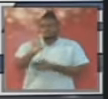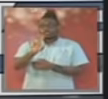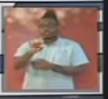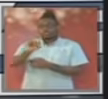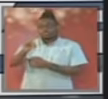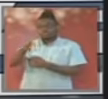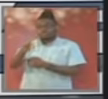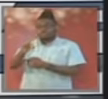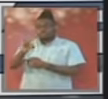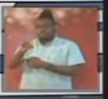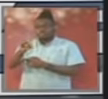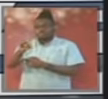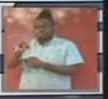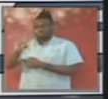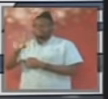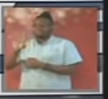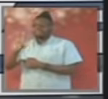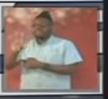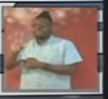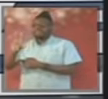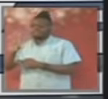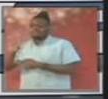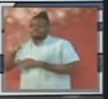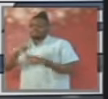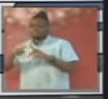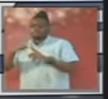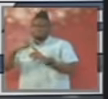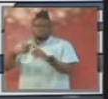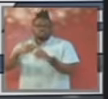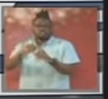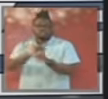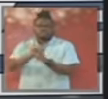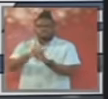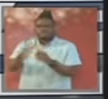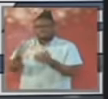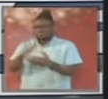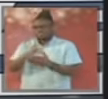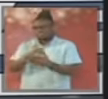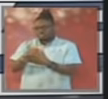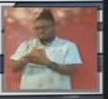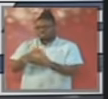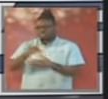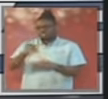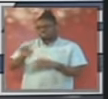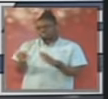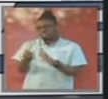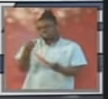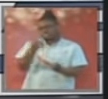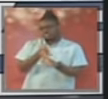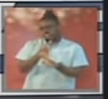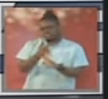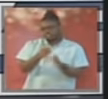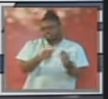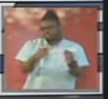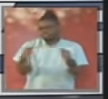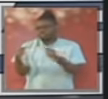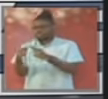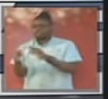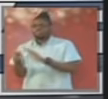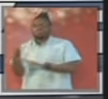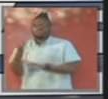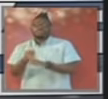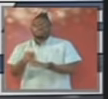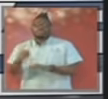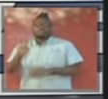7,186 cases. Between January 2nd and January 4th, 2021, there were 8 positive